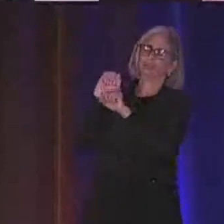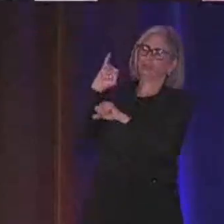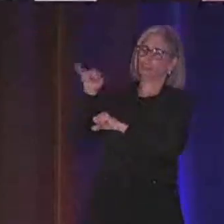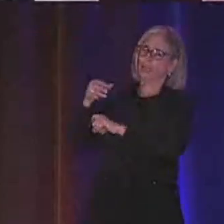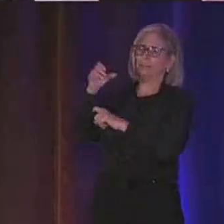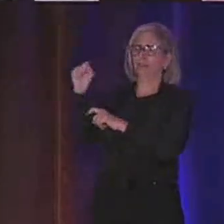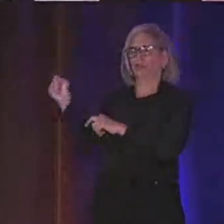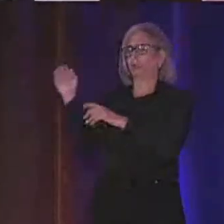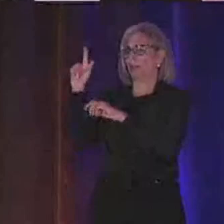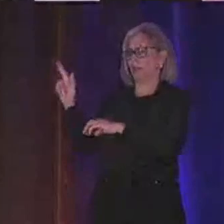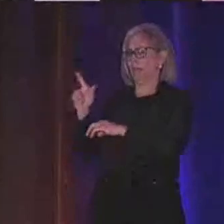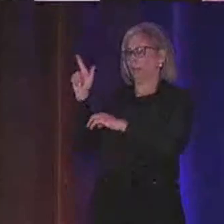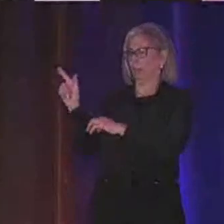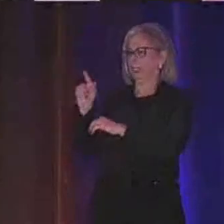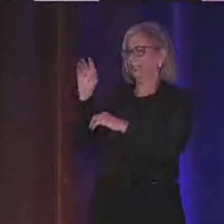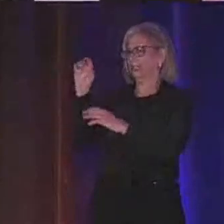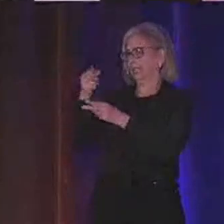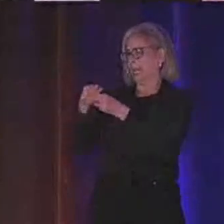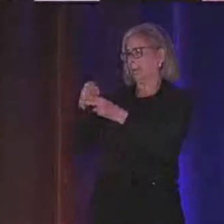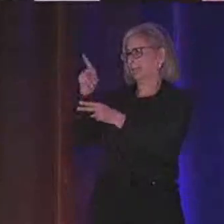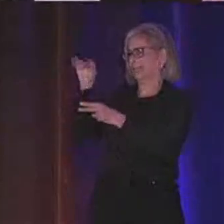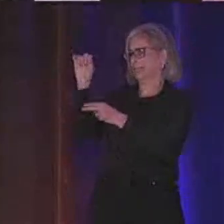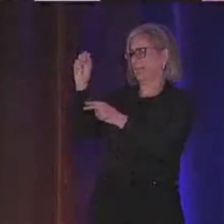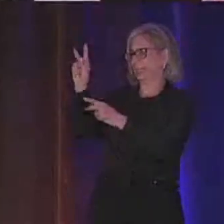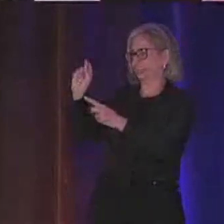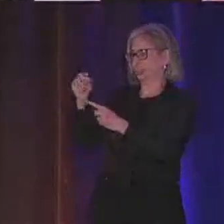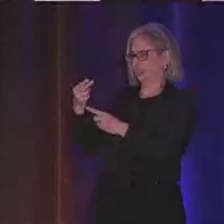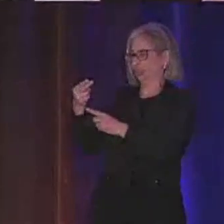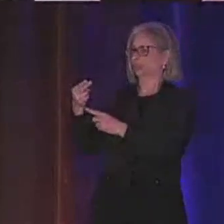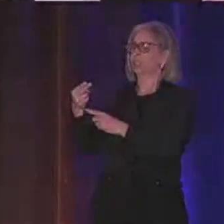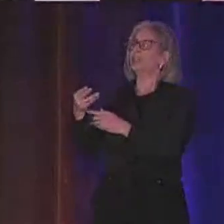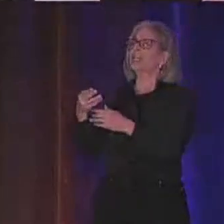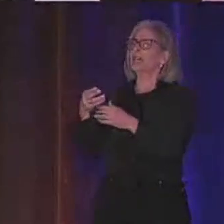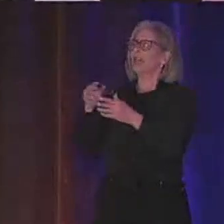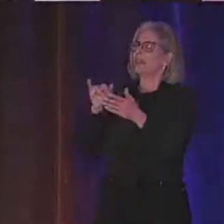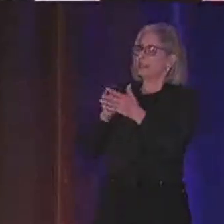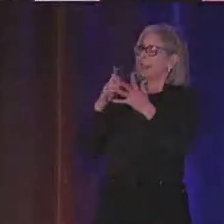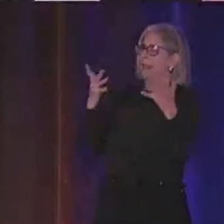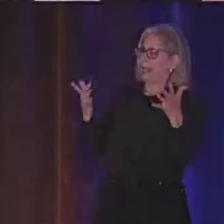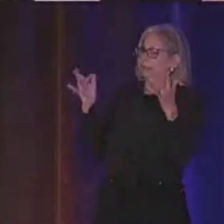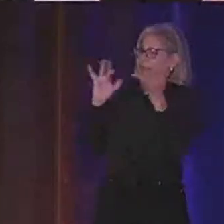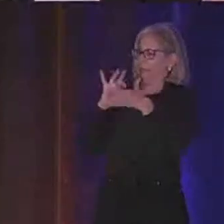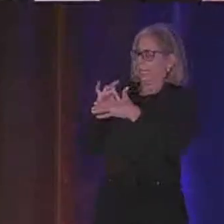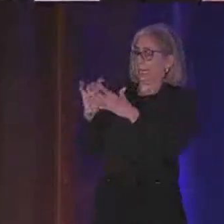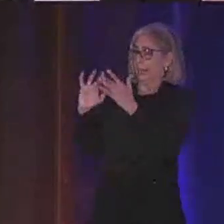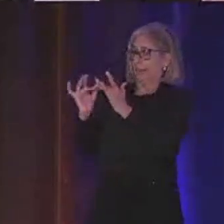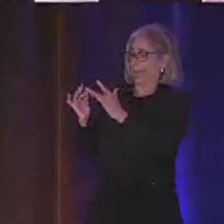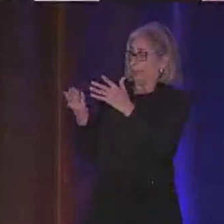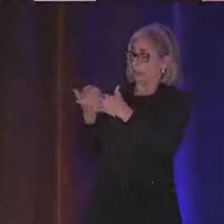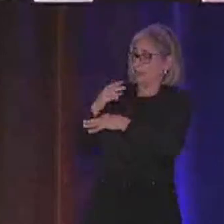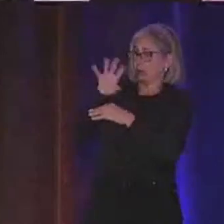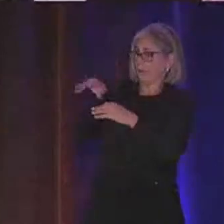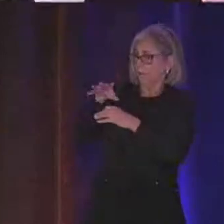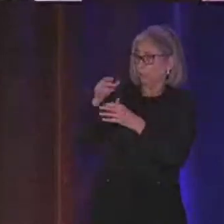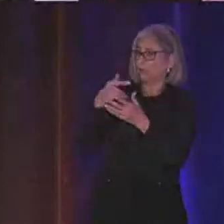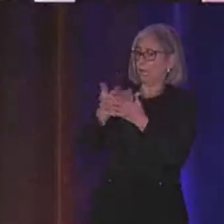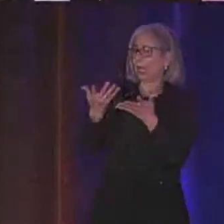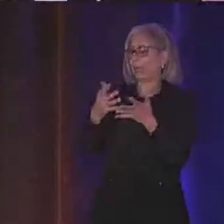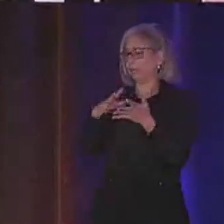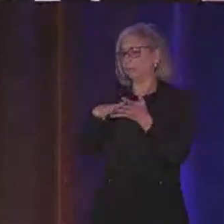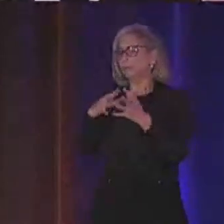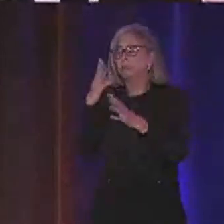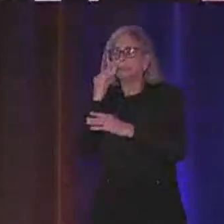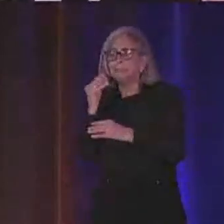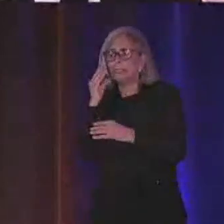Canvas Sketch. And he does a lot of educational content online. And it was through these videos that I began